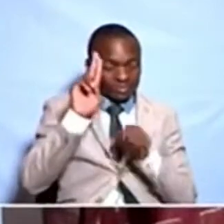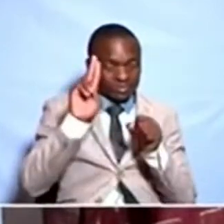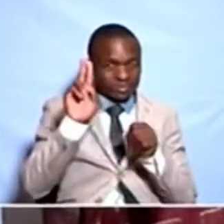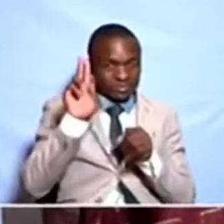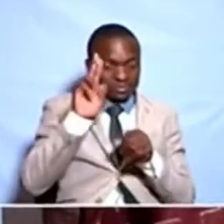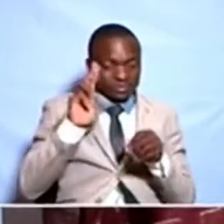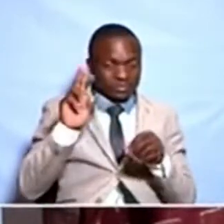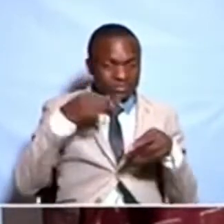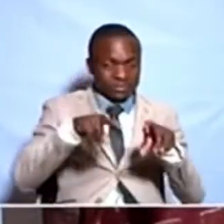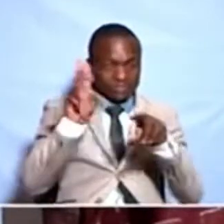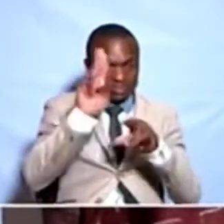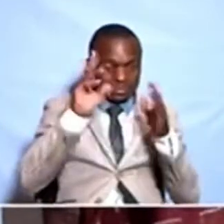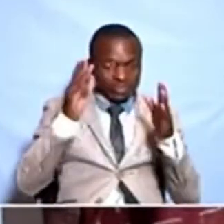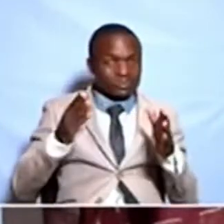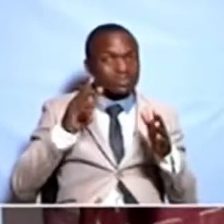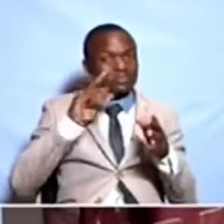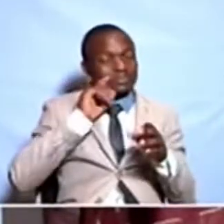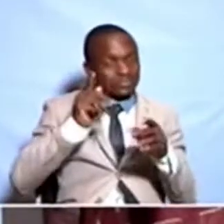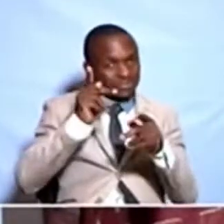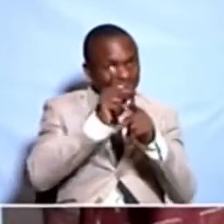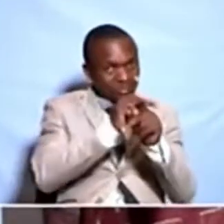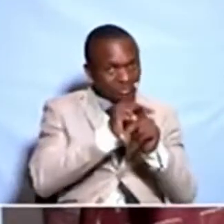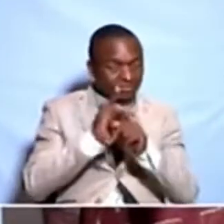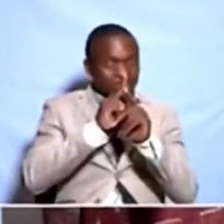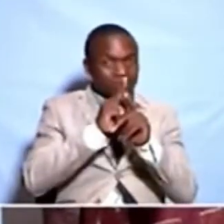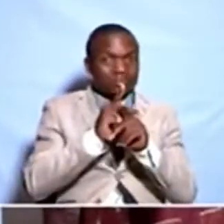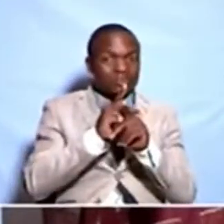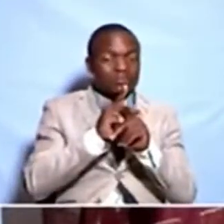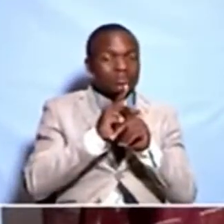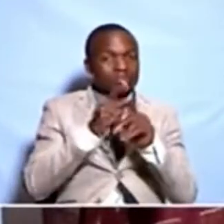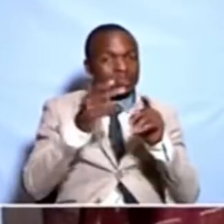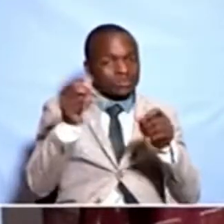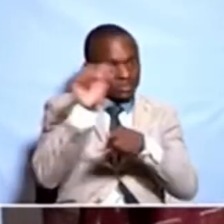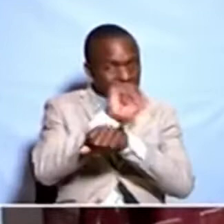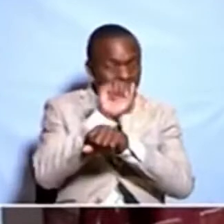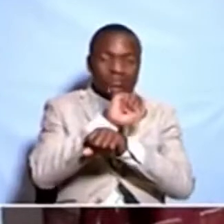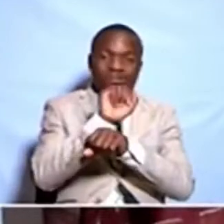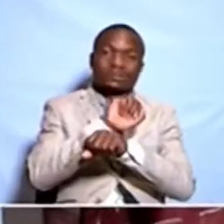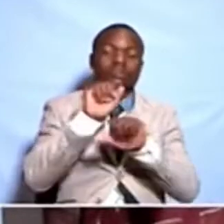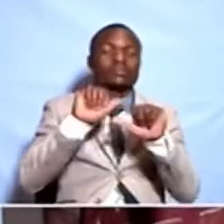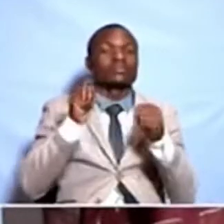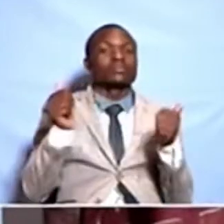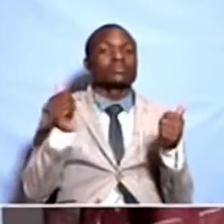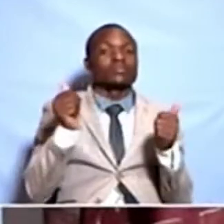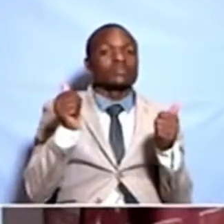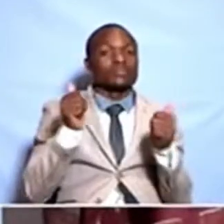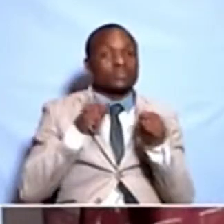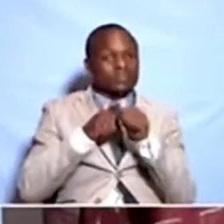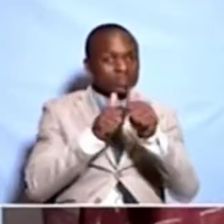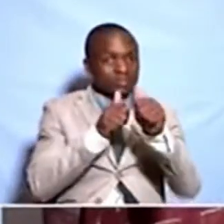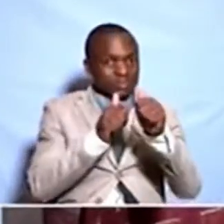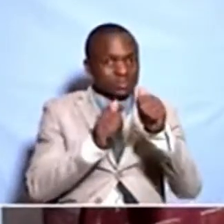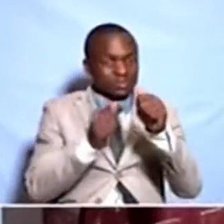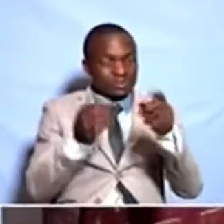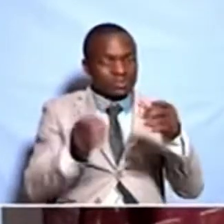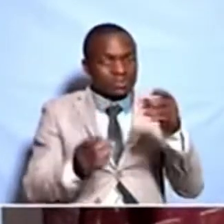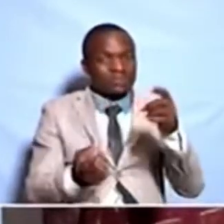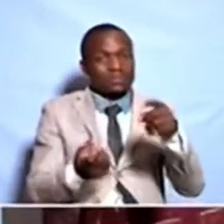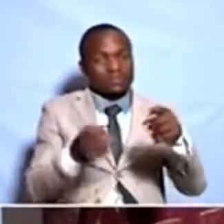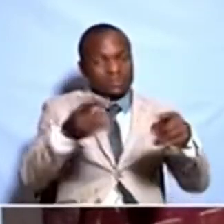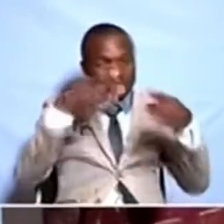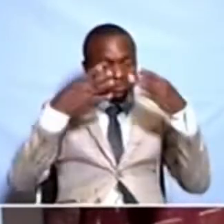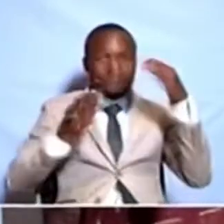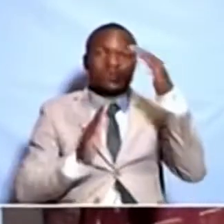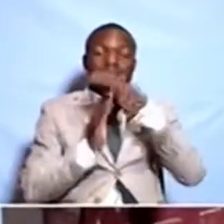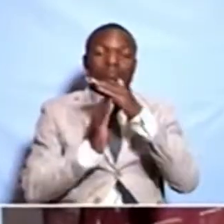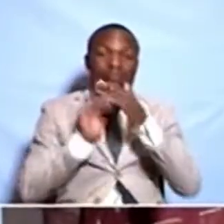please take care, drive safely, observe the speed limits. They are meant for your safety. So you should not